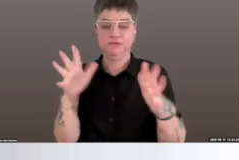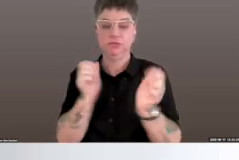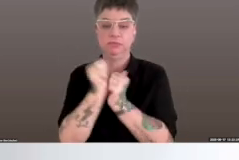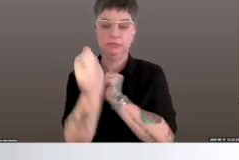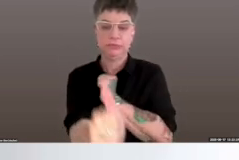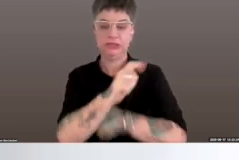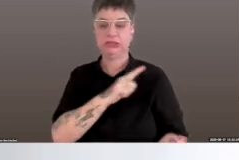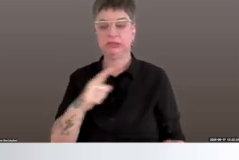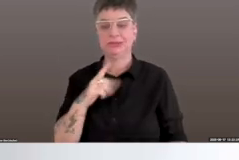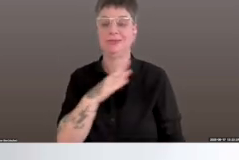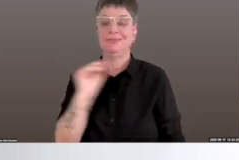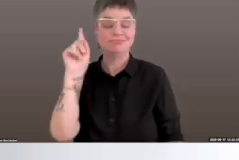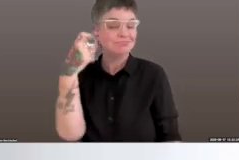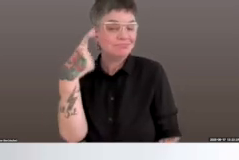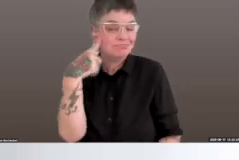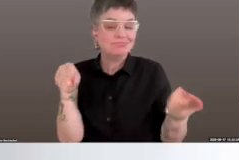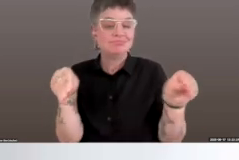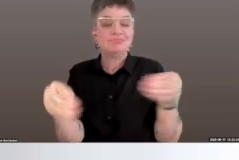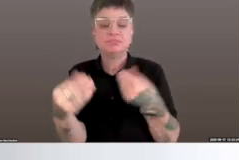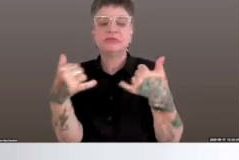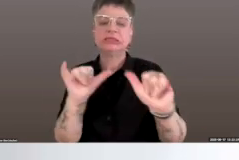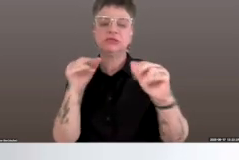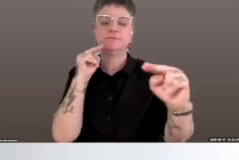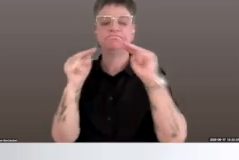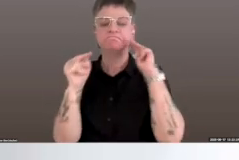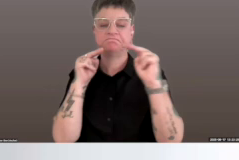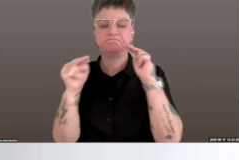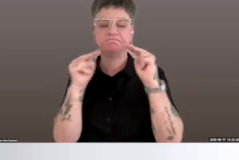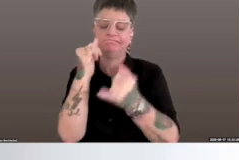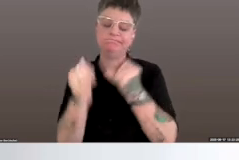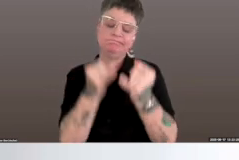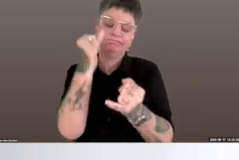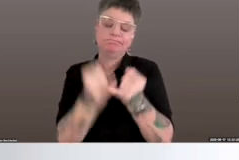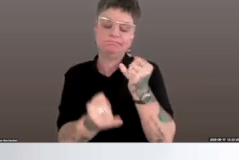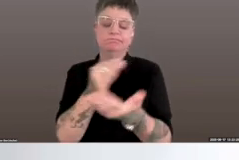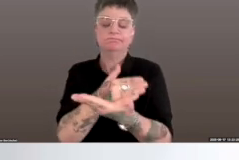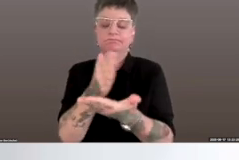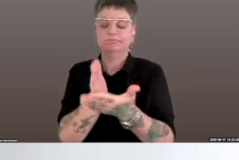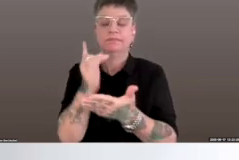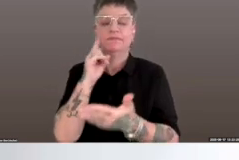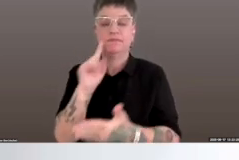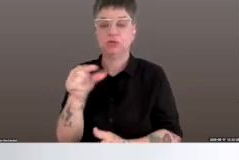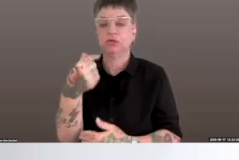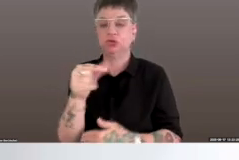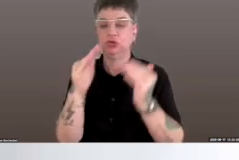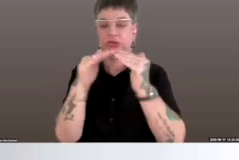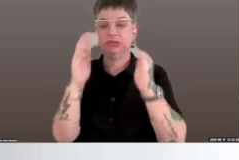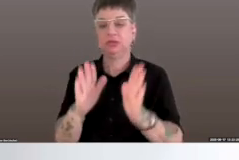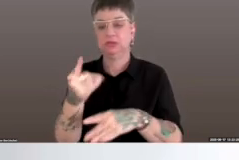legislature and the governor's office are still negotiating the final budget for the Greenhouse Gas Reduction